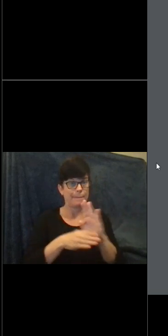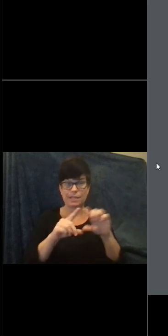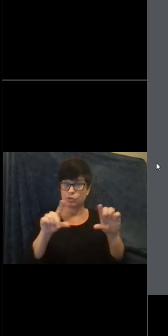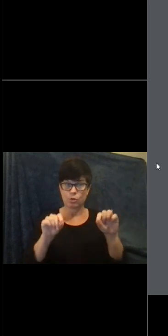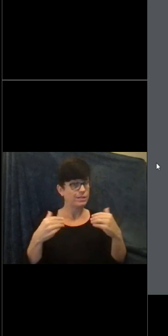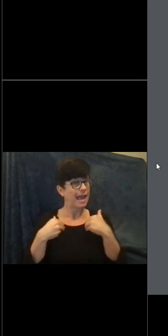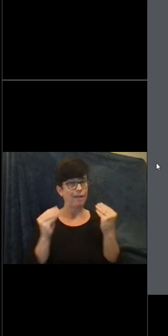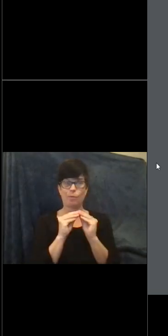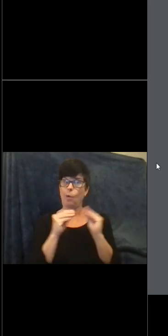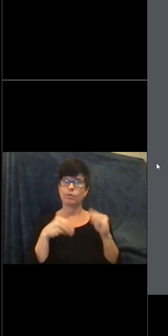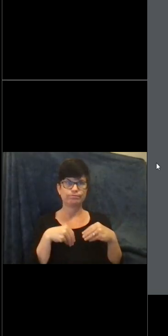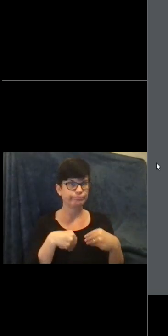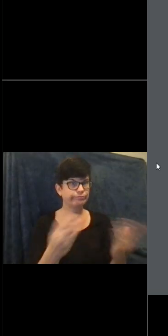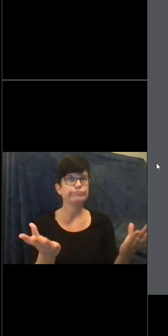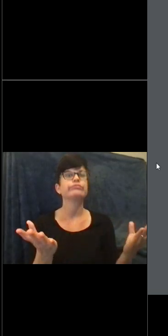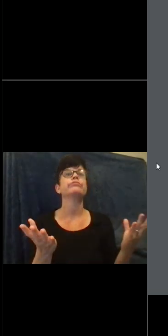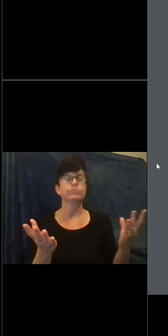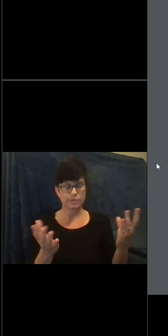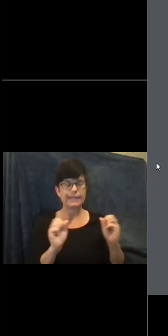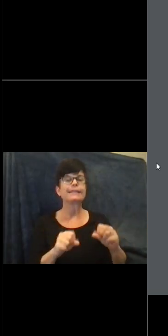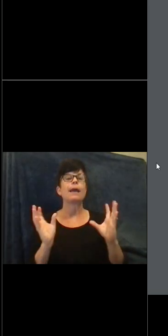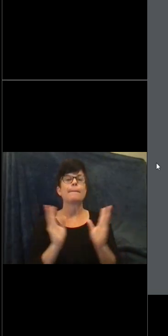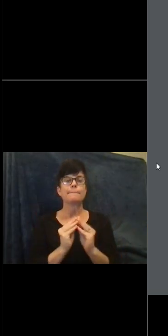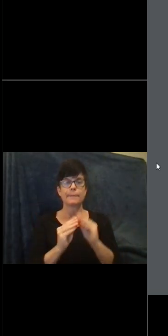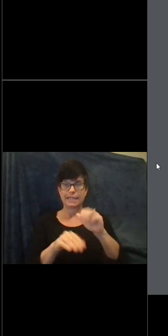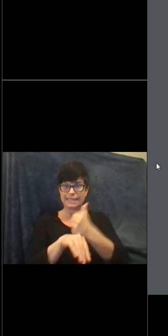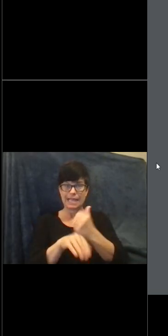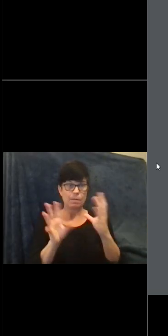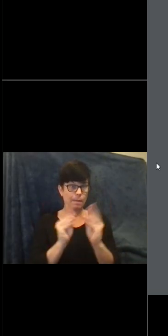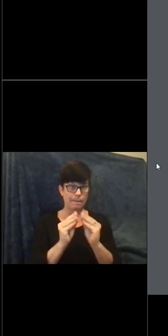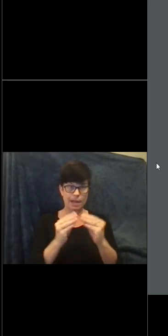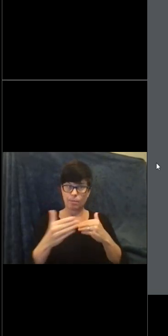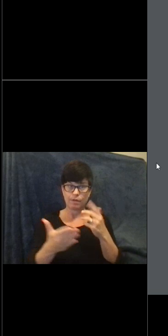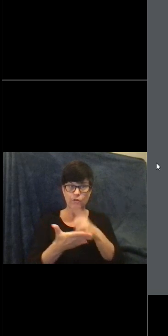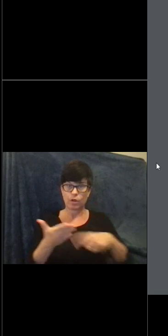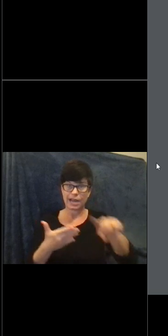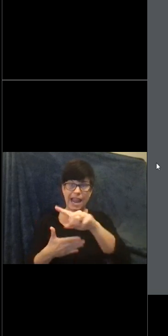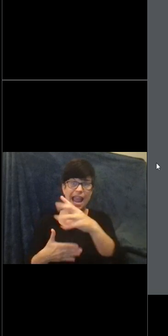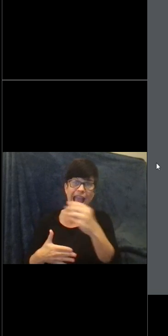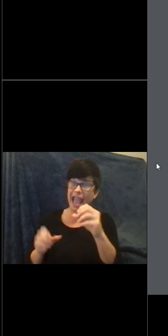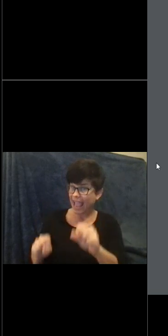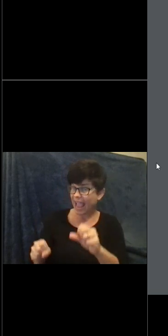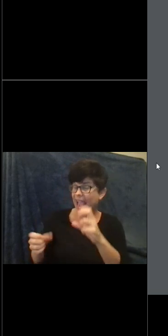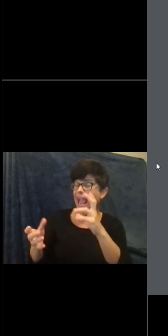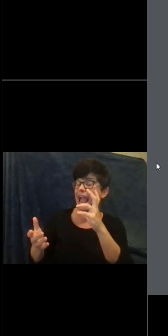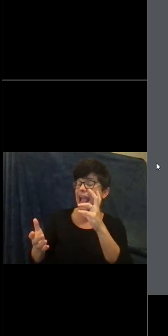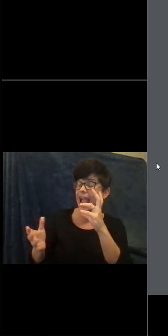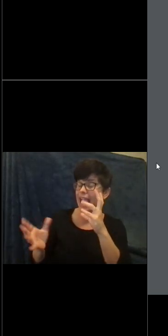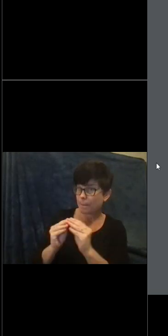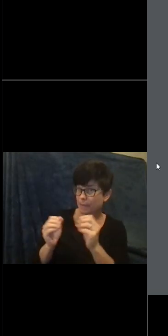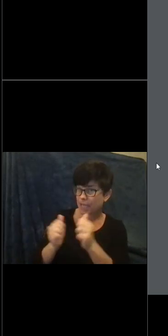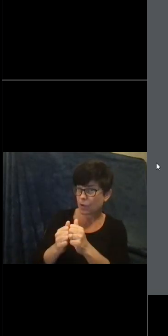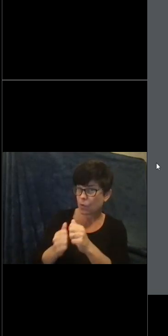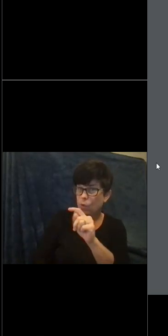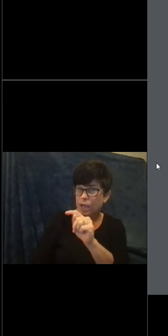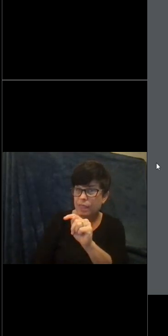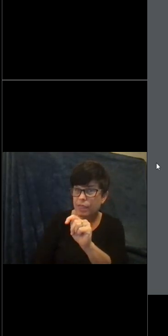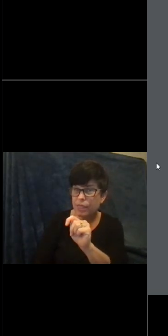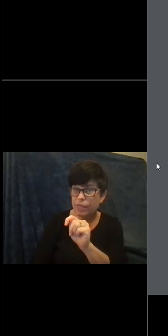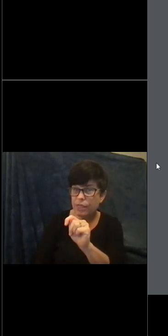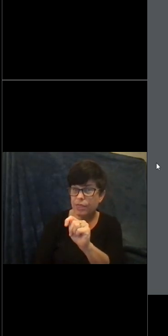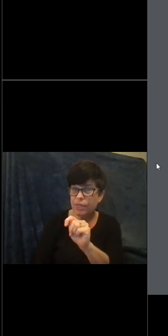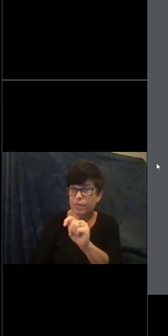to do that. We can do that before next week. We can also meet with TWE because I know that you've seen our site plan and